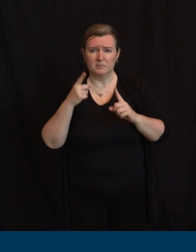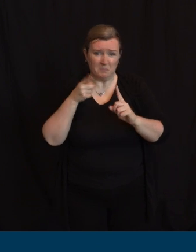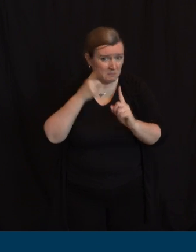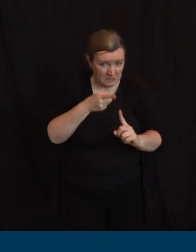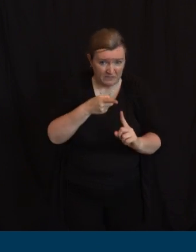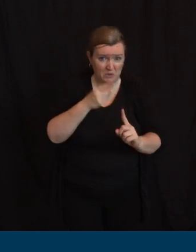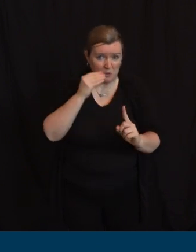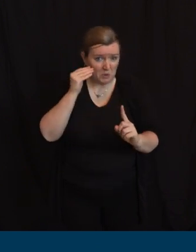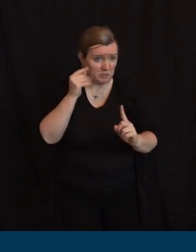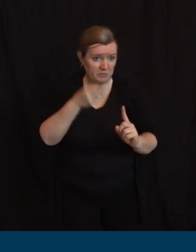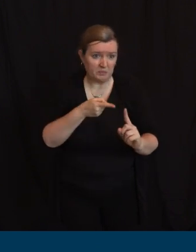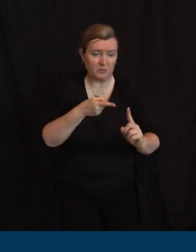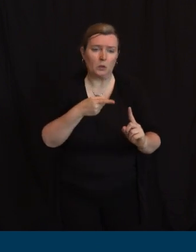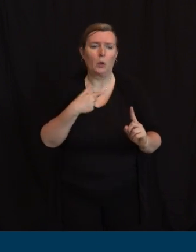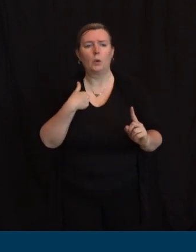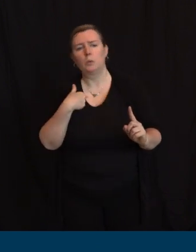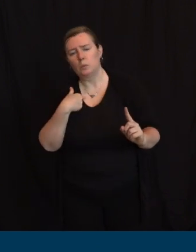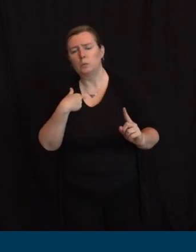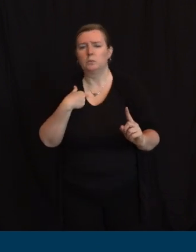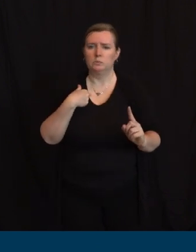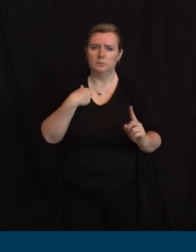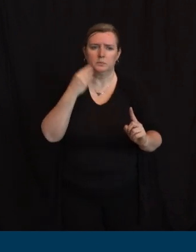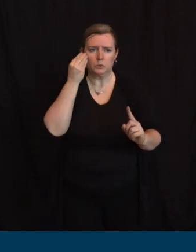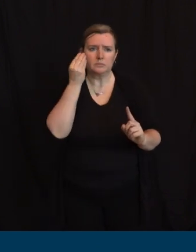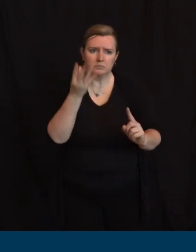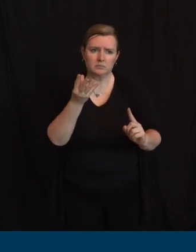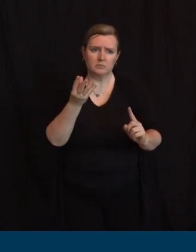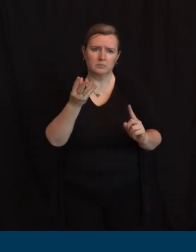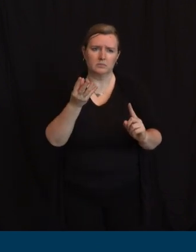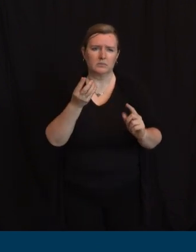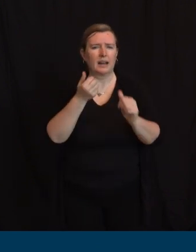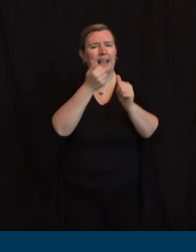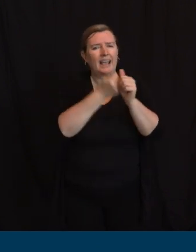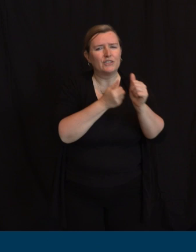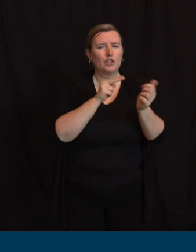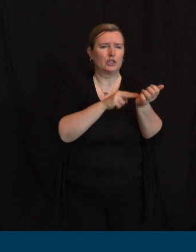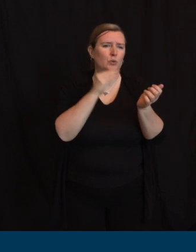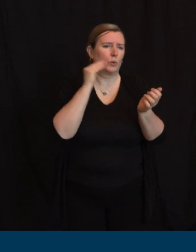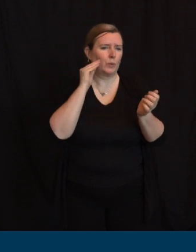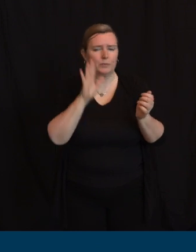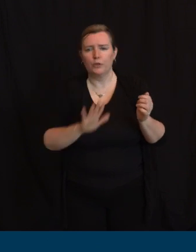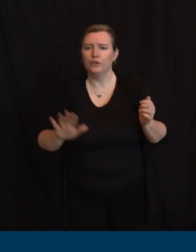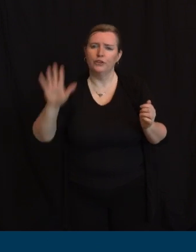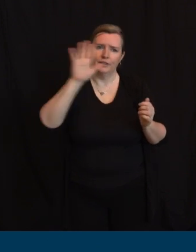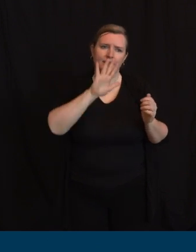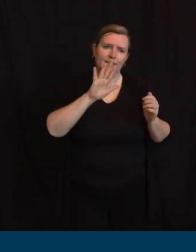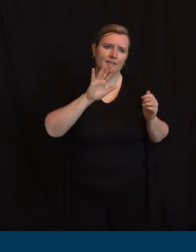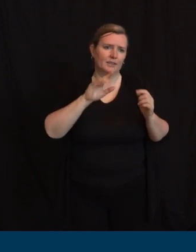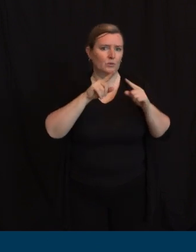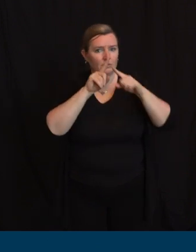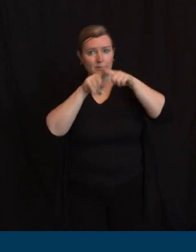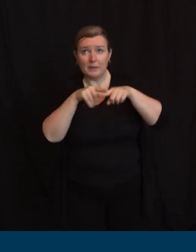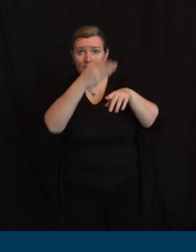it's every nursing home in the state, and we rely on them, and we put out guidance on March 6th, and again on April